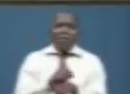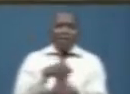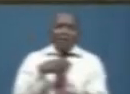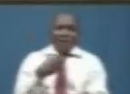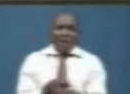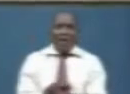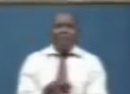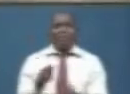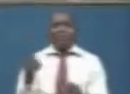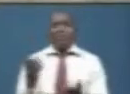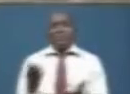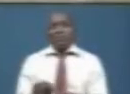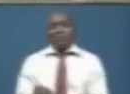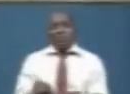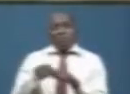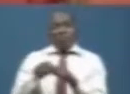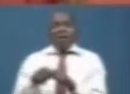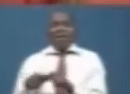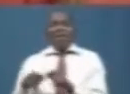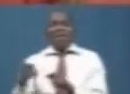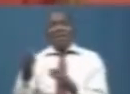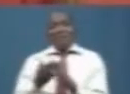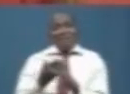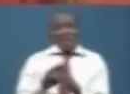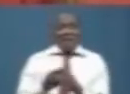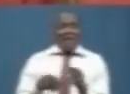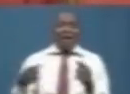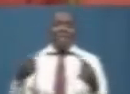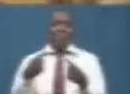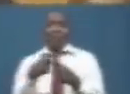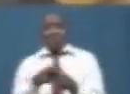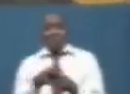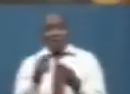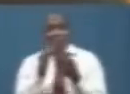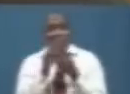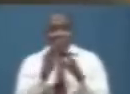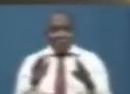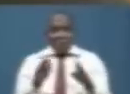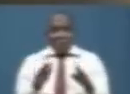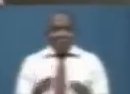piracy, which is affecting the narrative of the region from one of peace into a